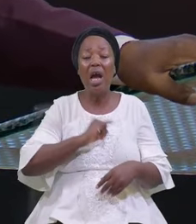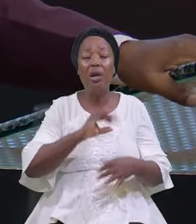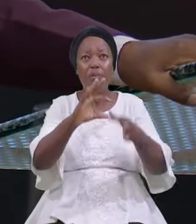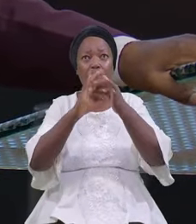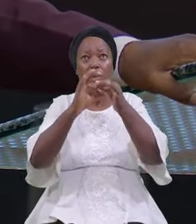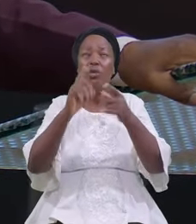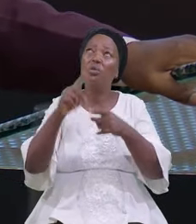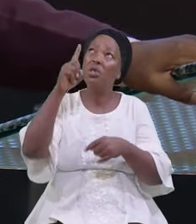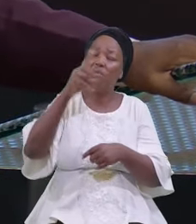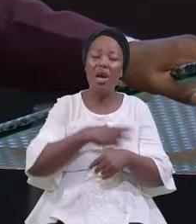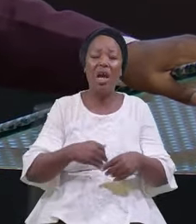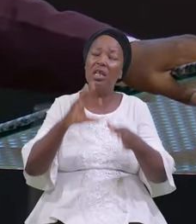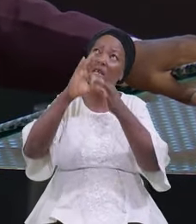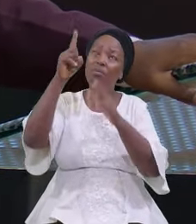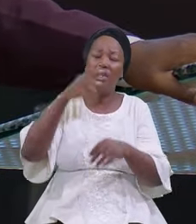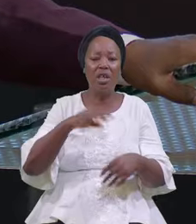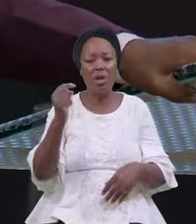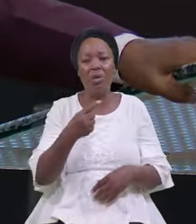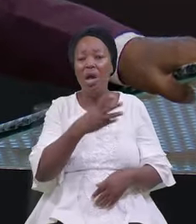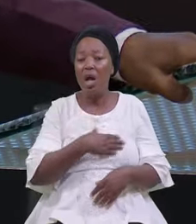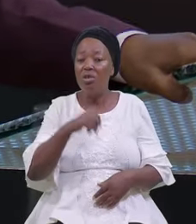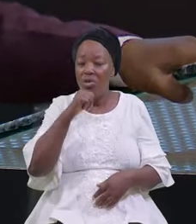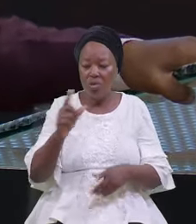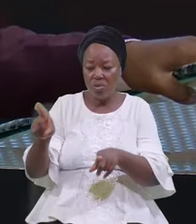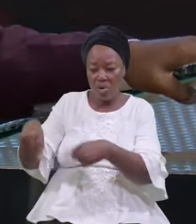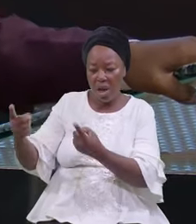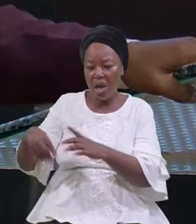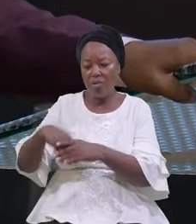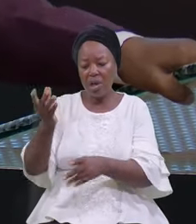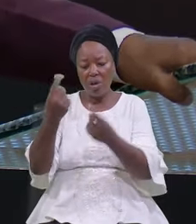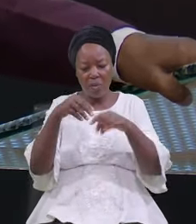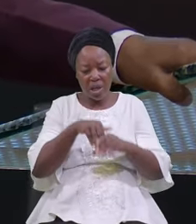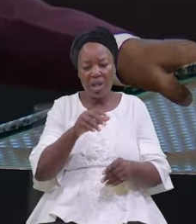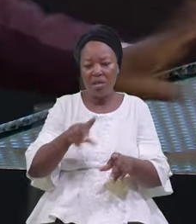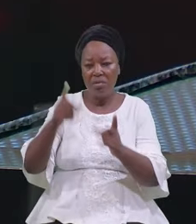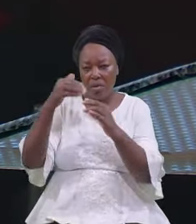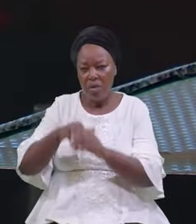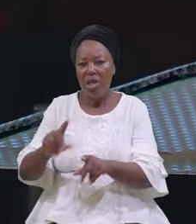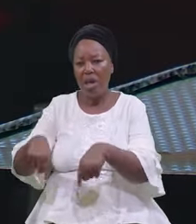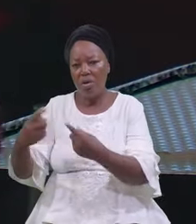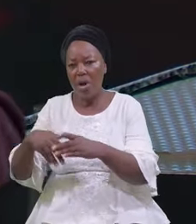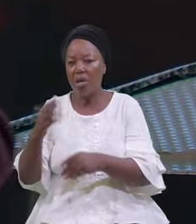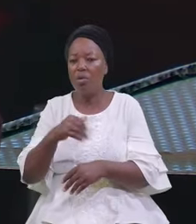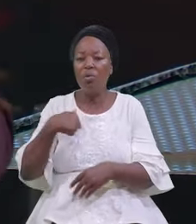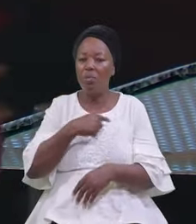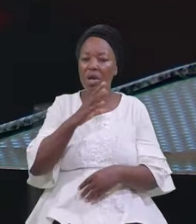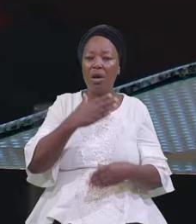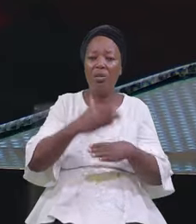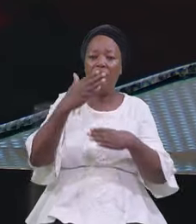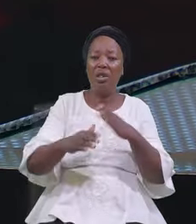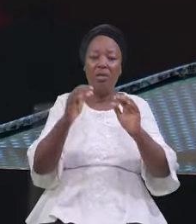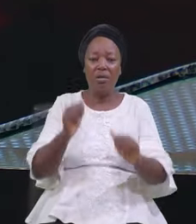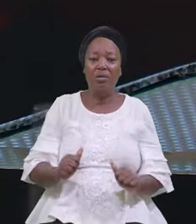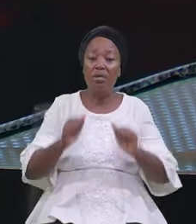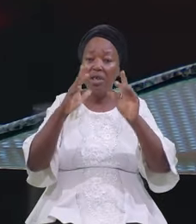and to him alone. I'm not, you know, coming out and going in and going out. We're totally